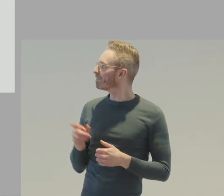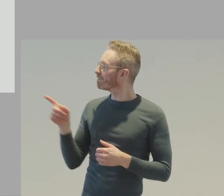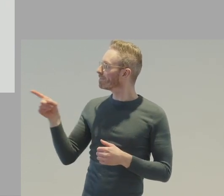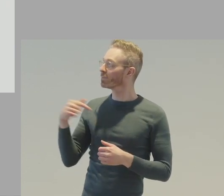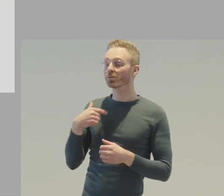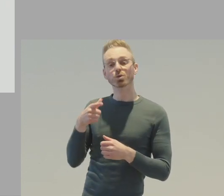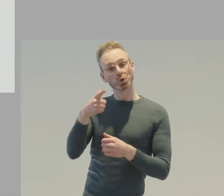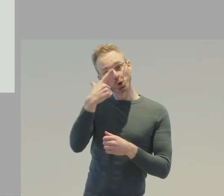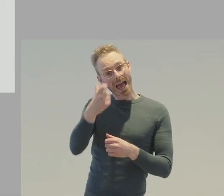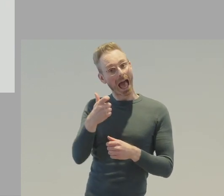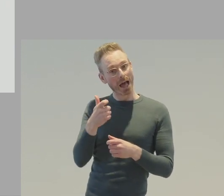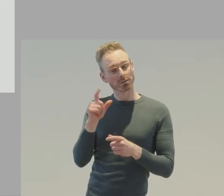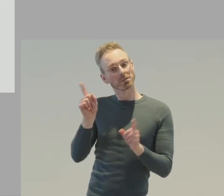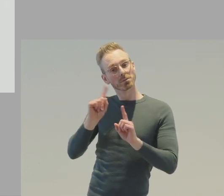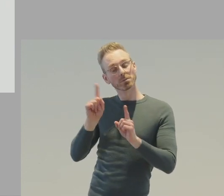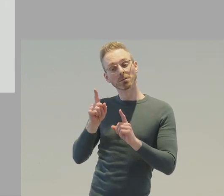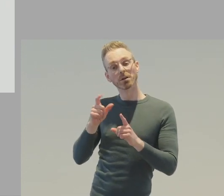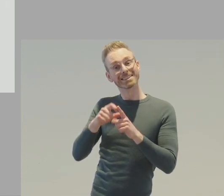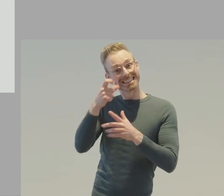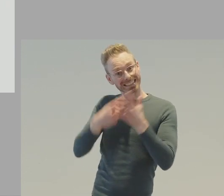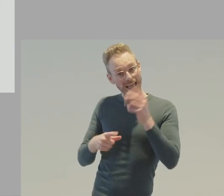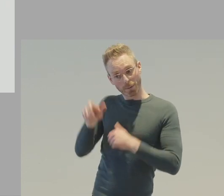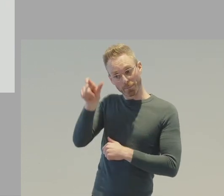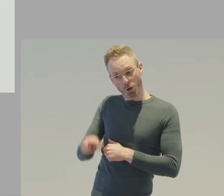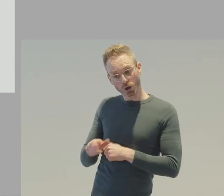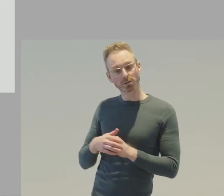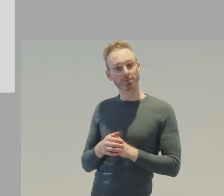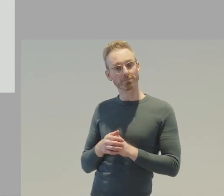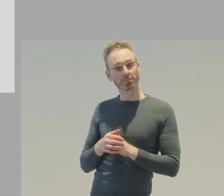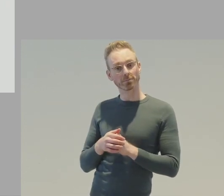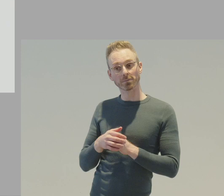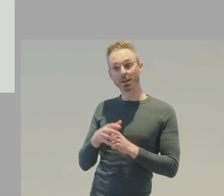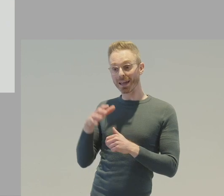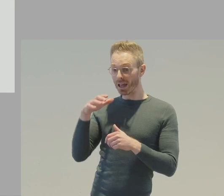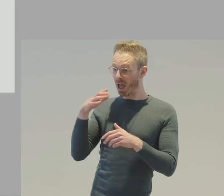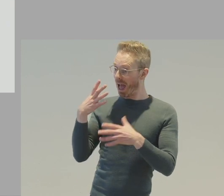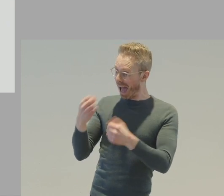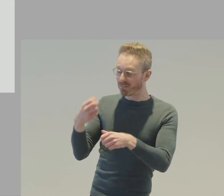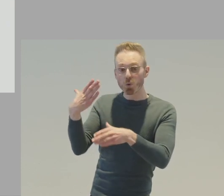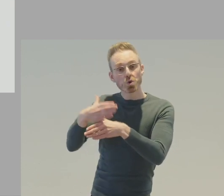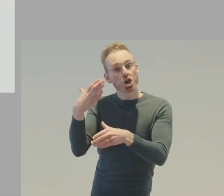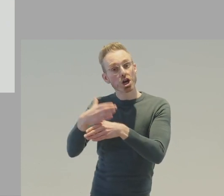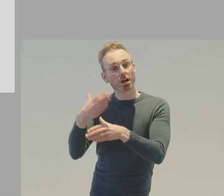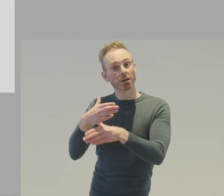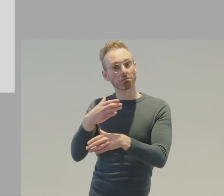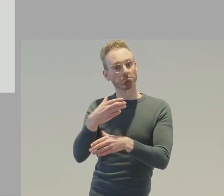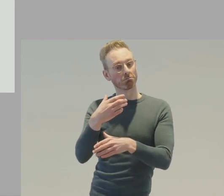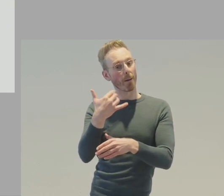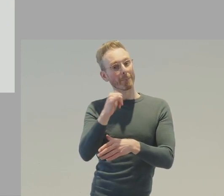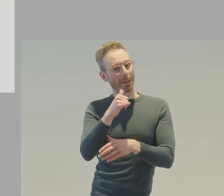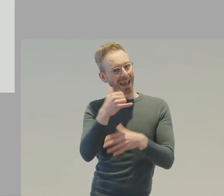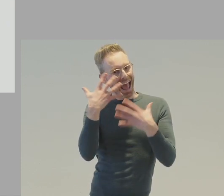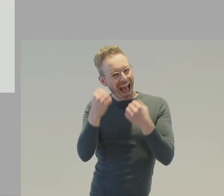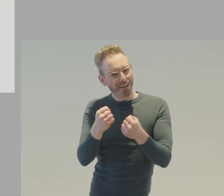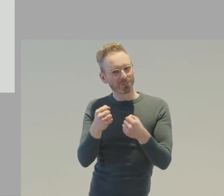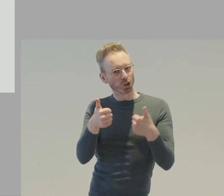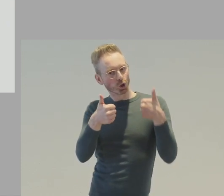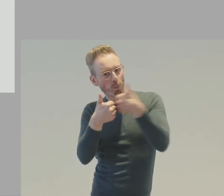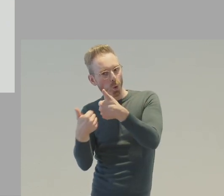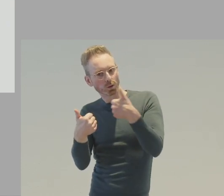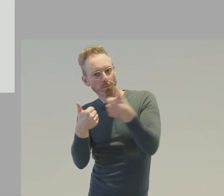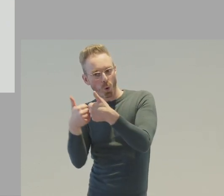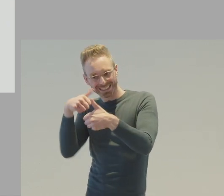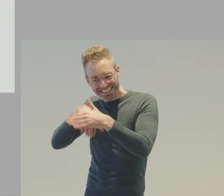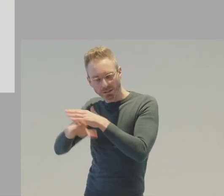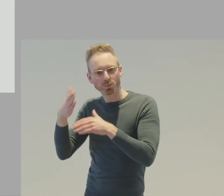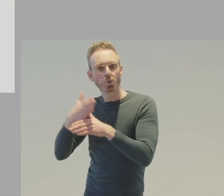work. So I'll go over that again. If you're disabled and you are supported in work to do your job, you can do supported permitted